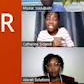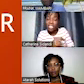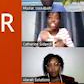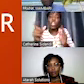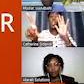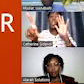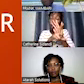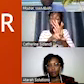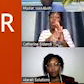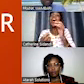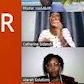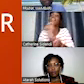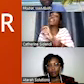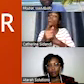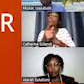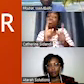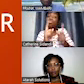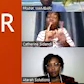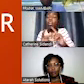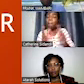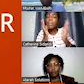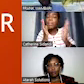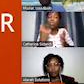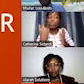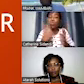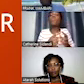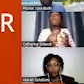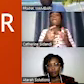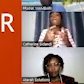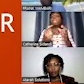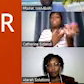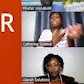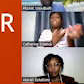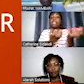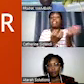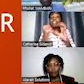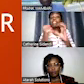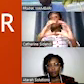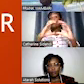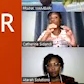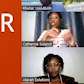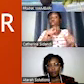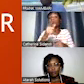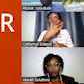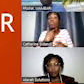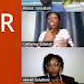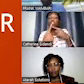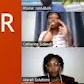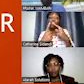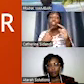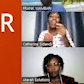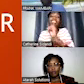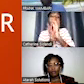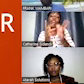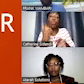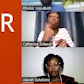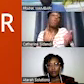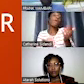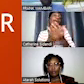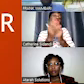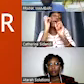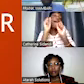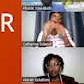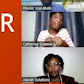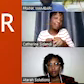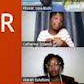spoken to somebody like a business coach? Do you need to speak to a counselor who can be able to help you? So these